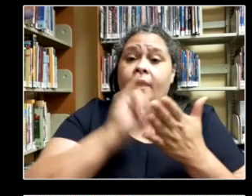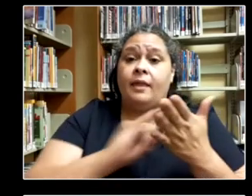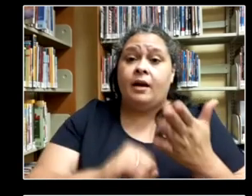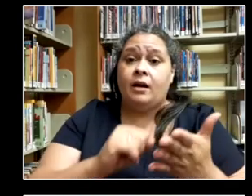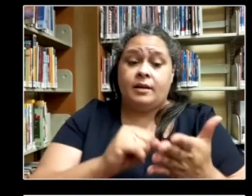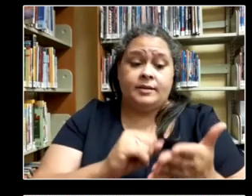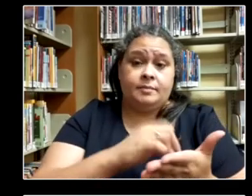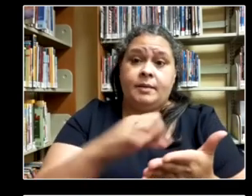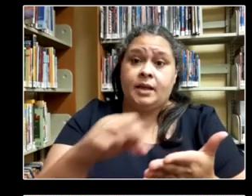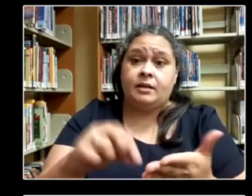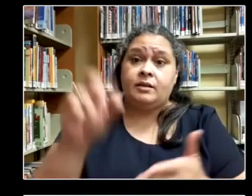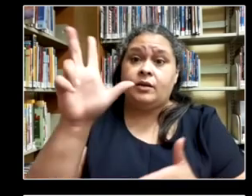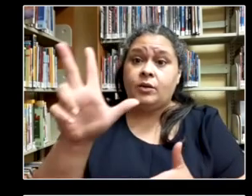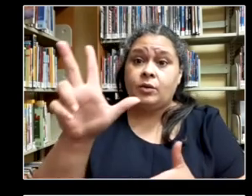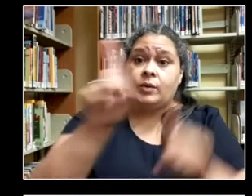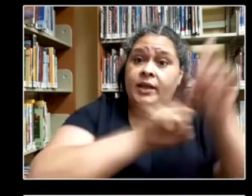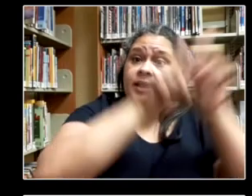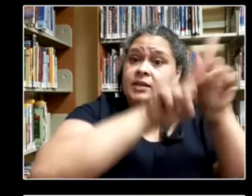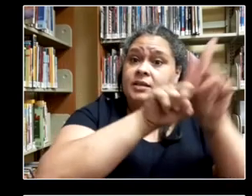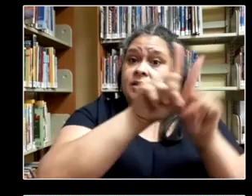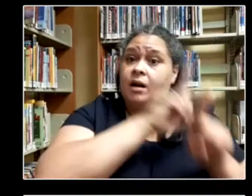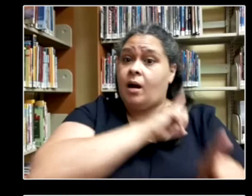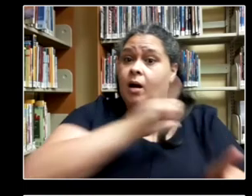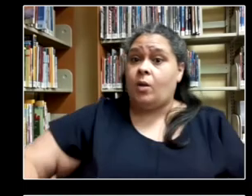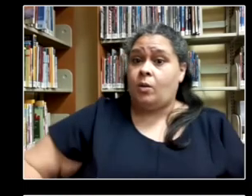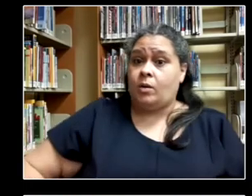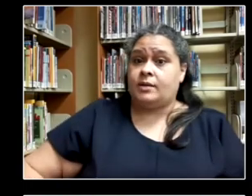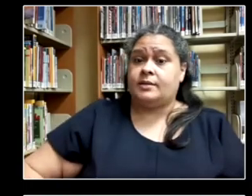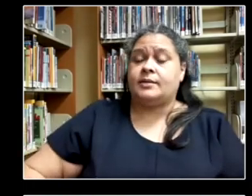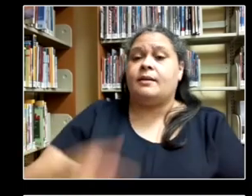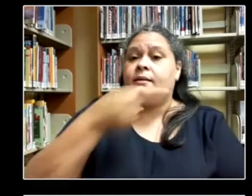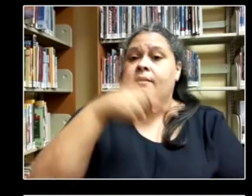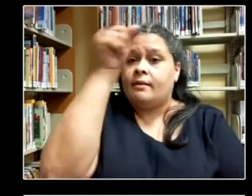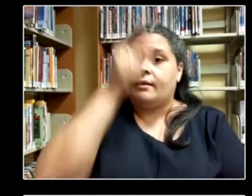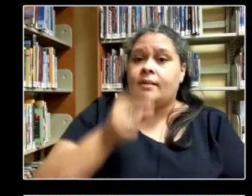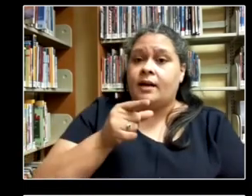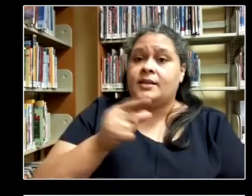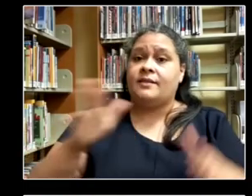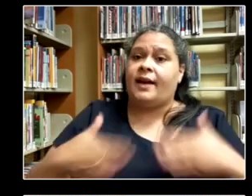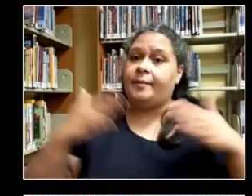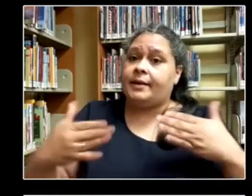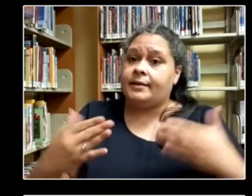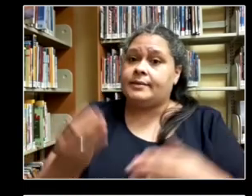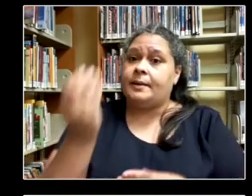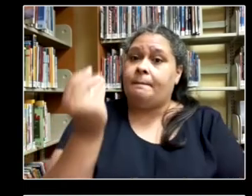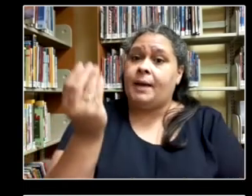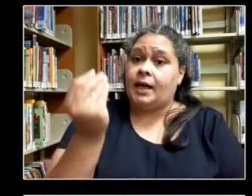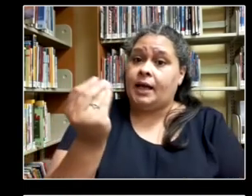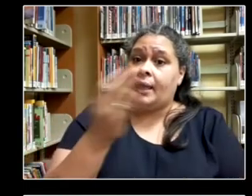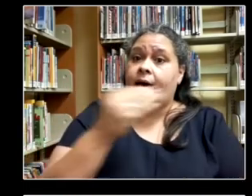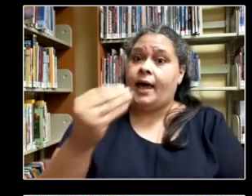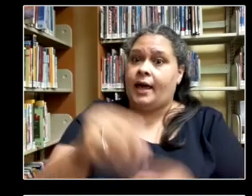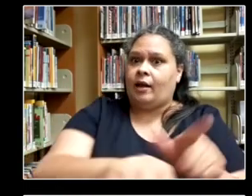star lords, the Taoist gods of happiness, high salary or prosperity, and long